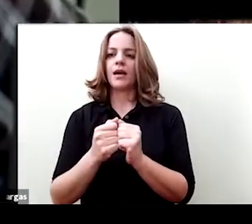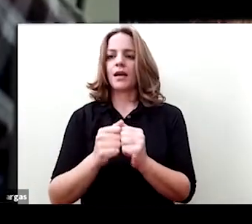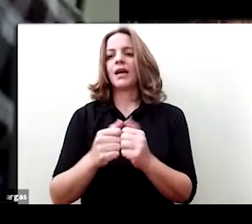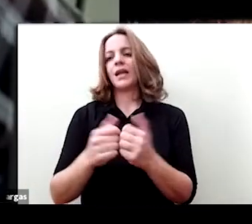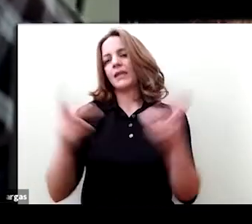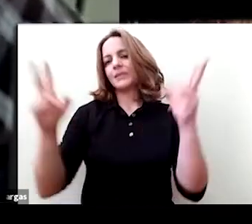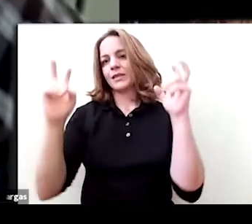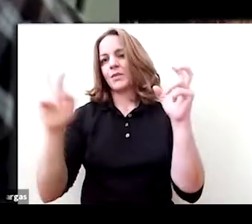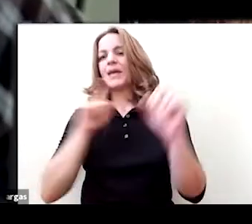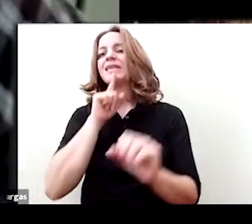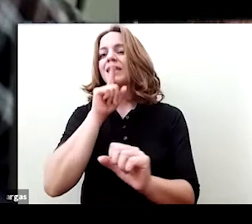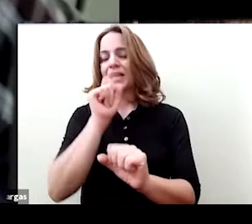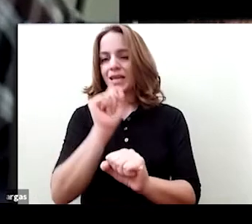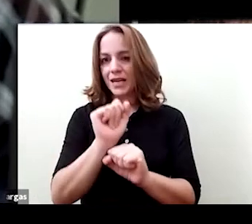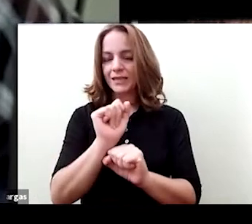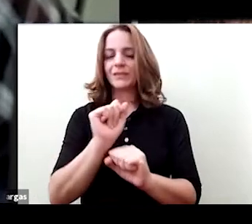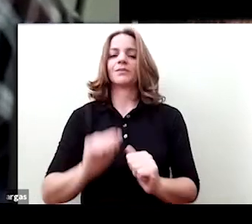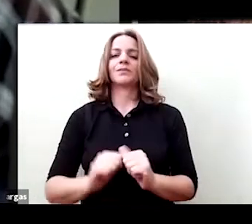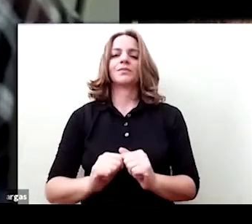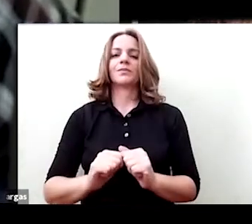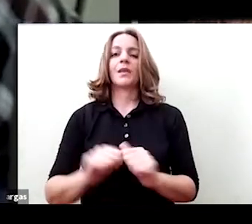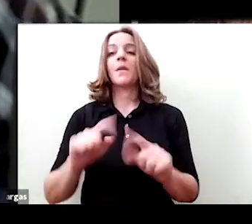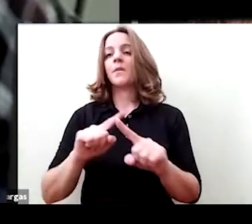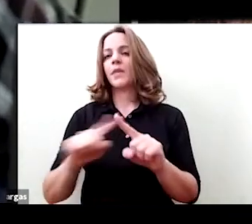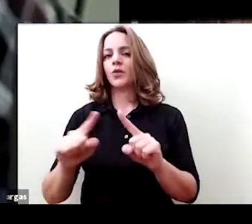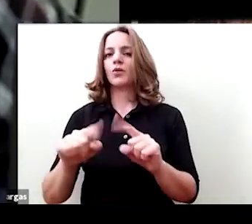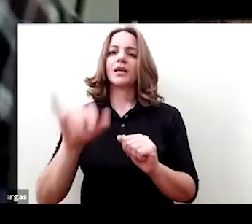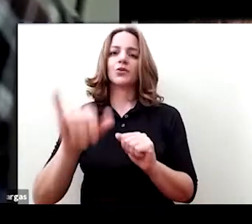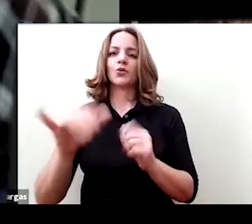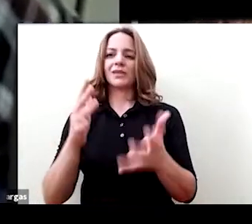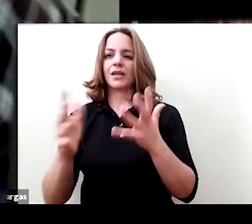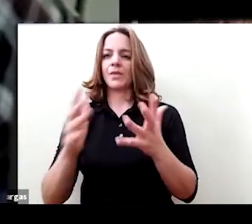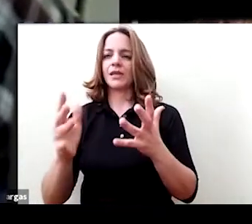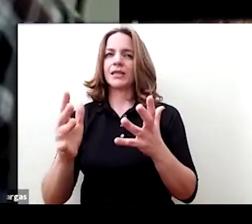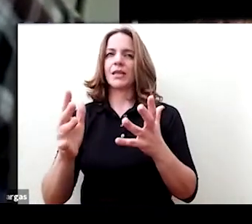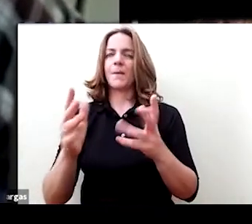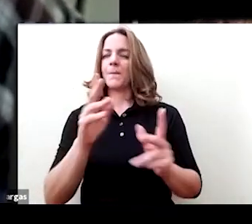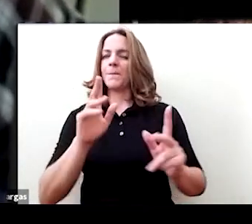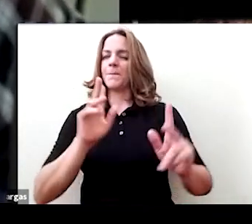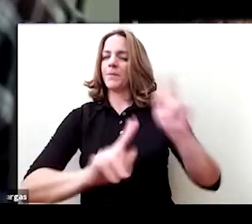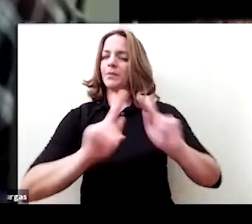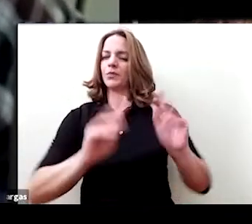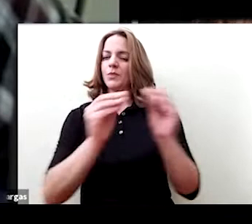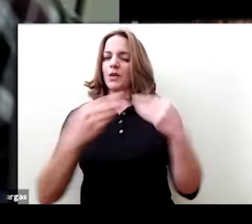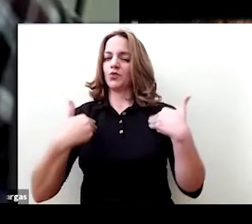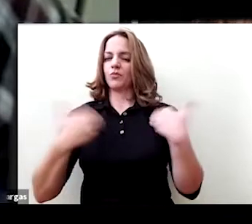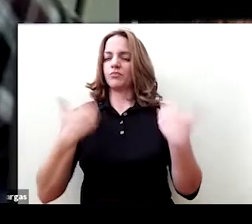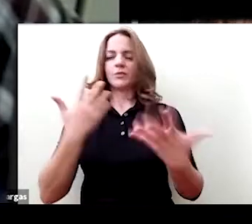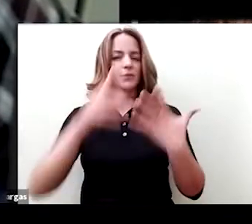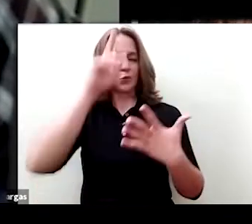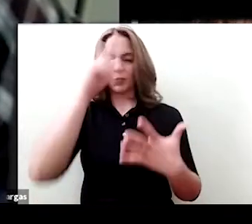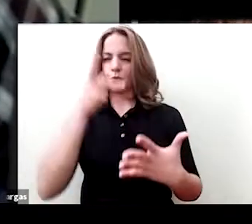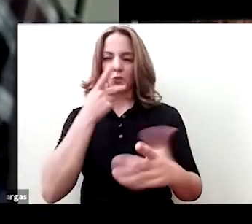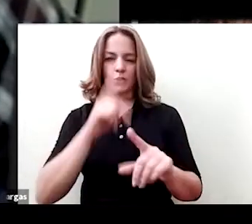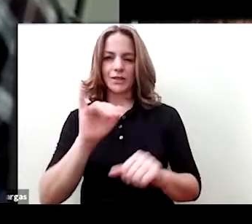unfortunately maybe the younger generation doesn't know much about, and programming that really doesn't, there's nothing like it on television